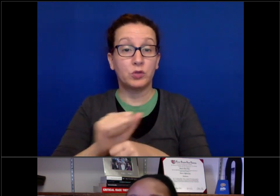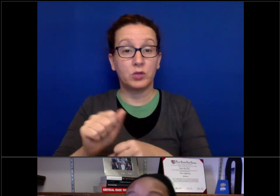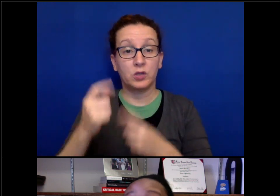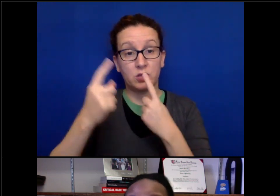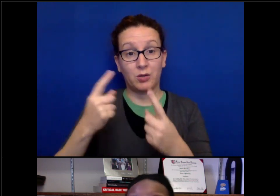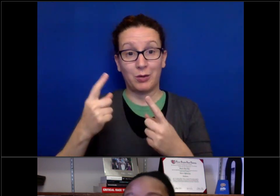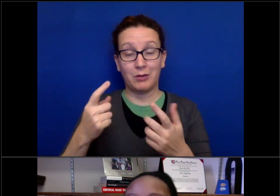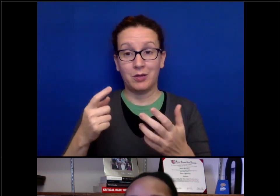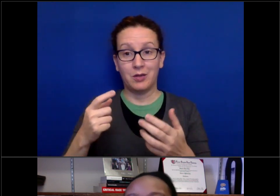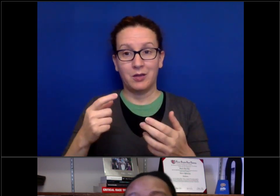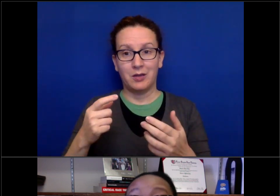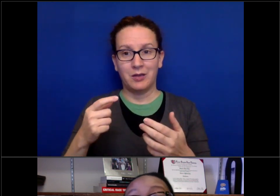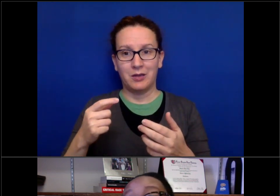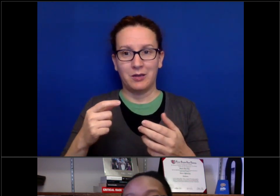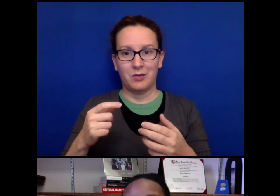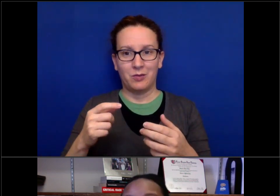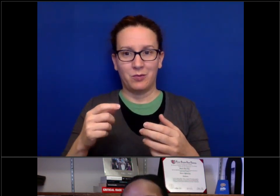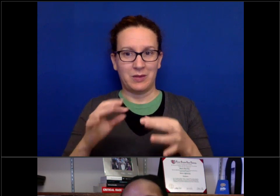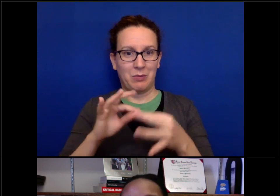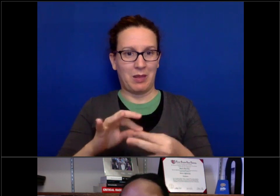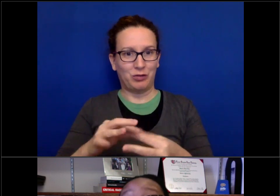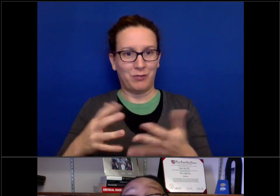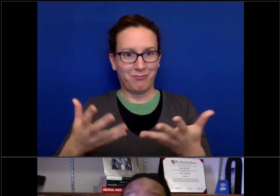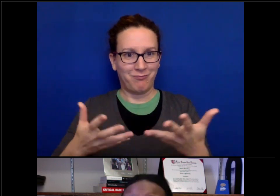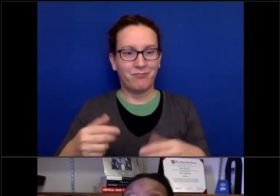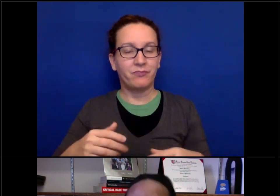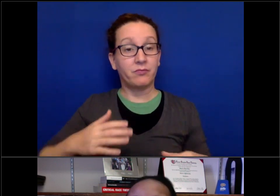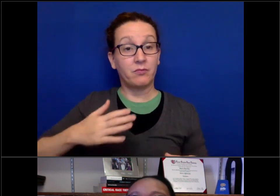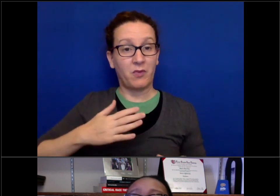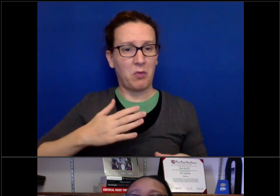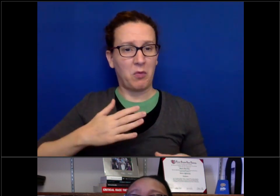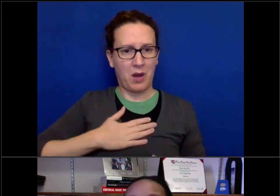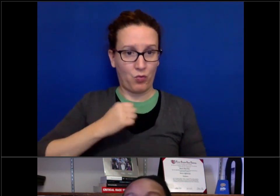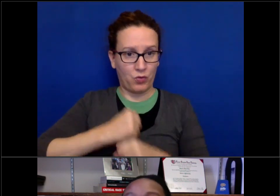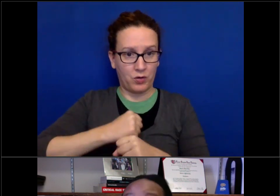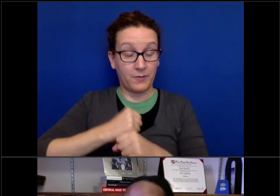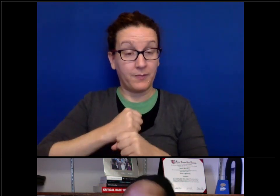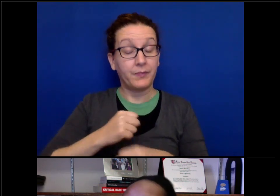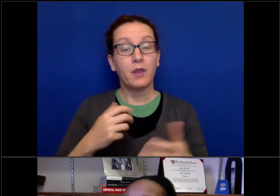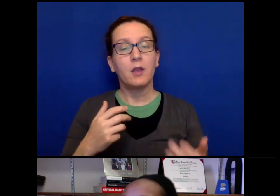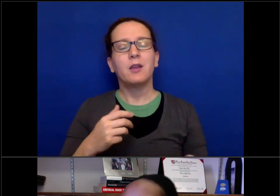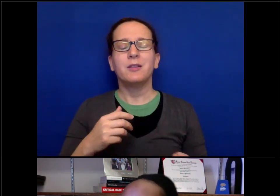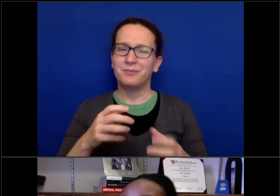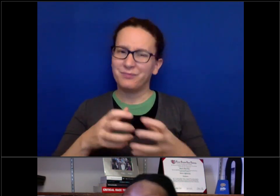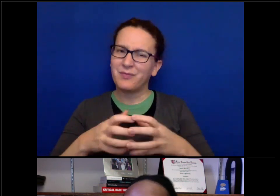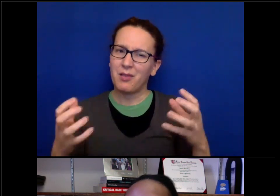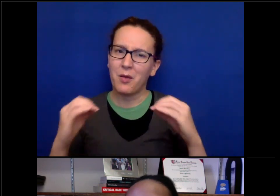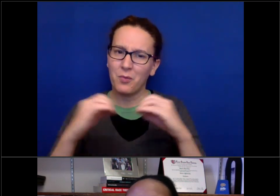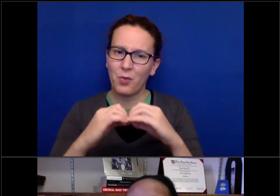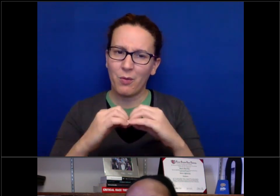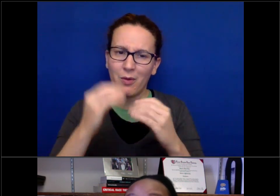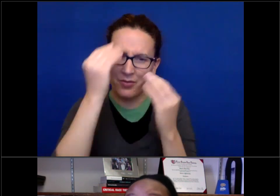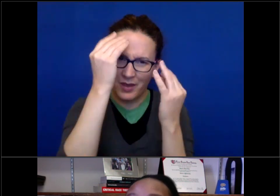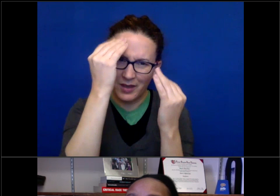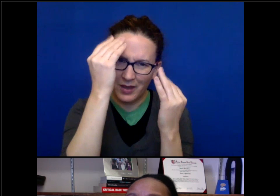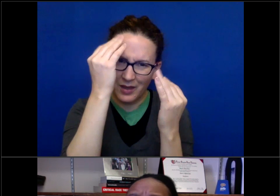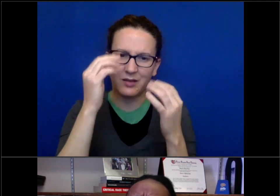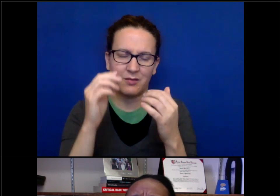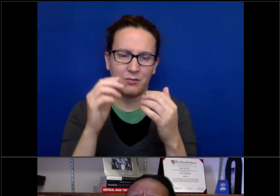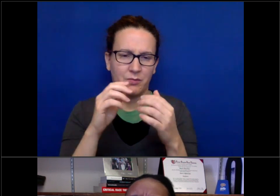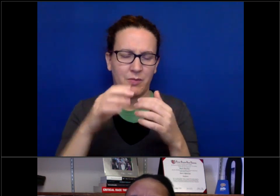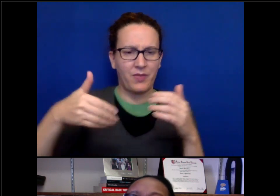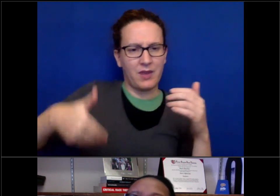race and what's its relationship to place, for example, in my work. And that's going to take a lot more thinking about the